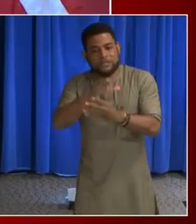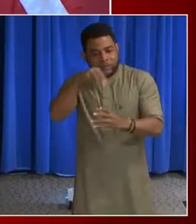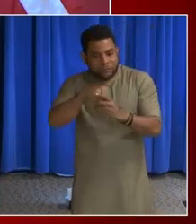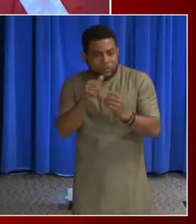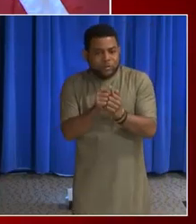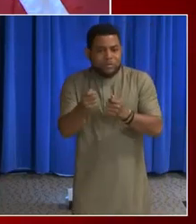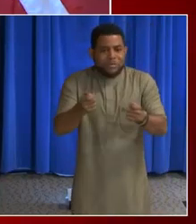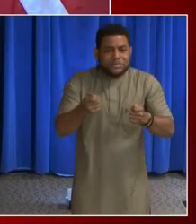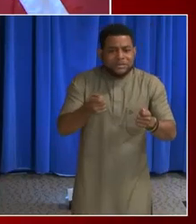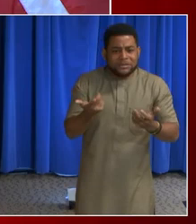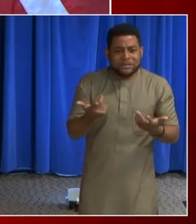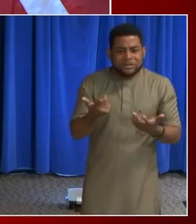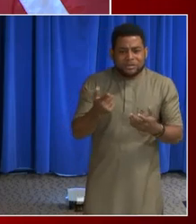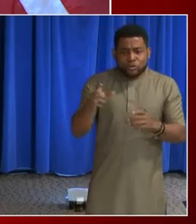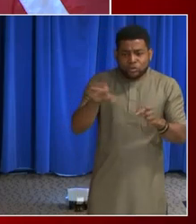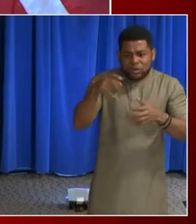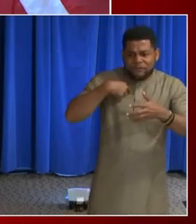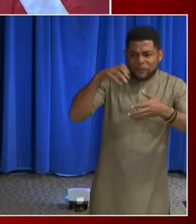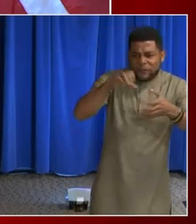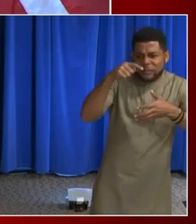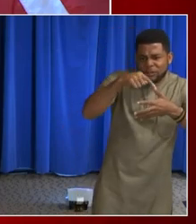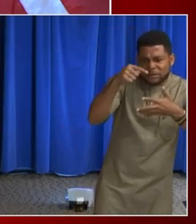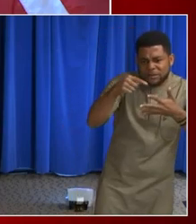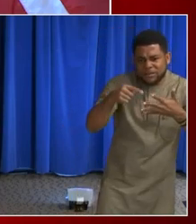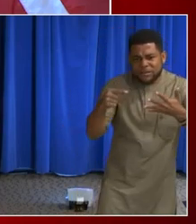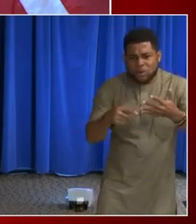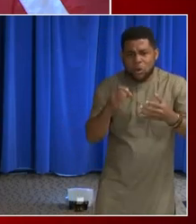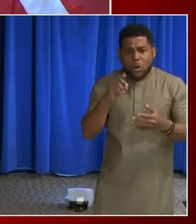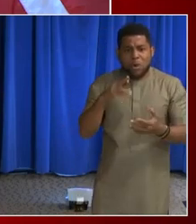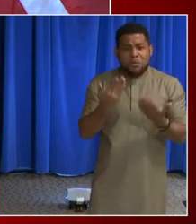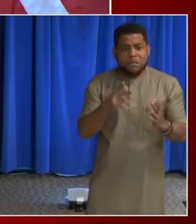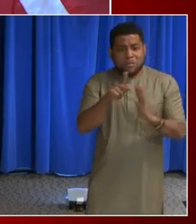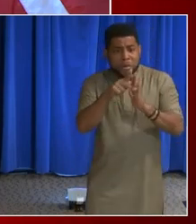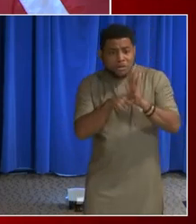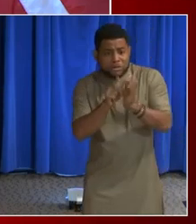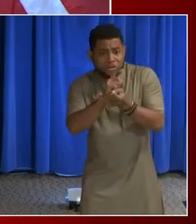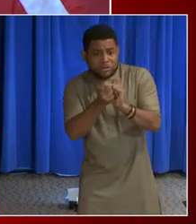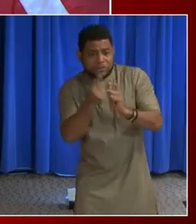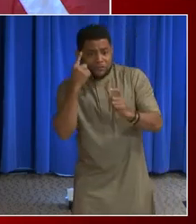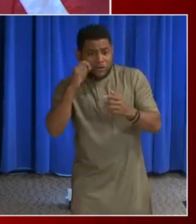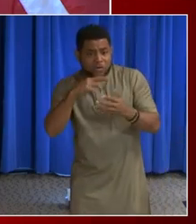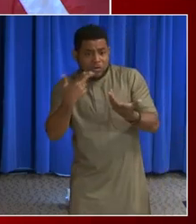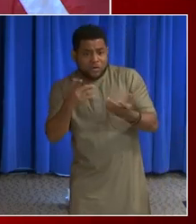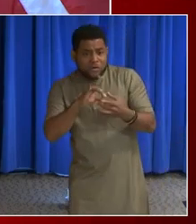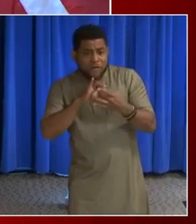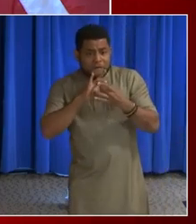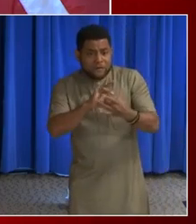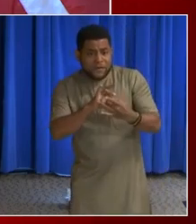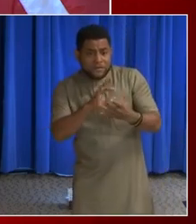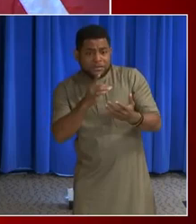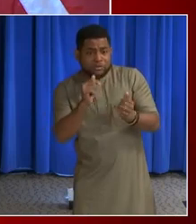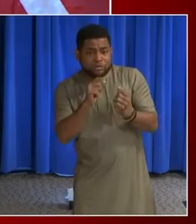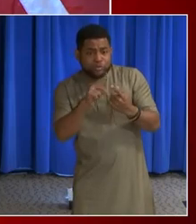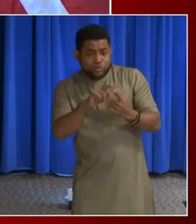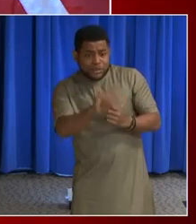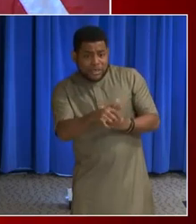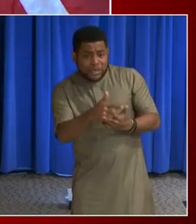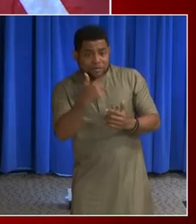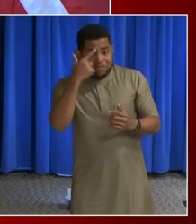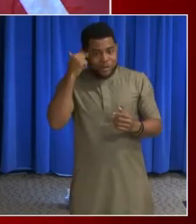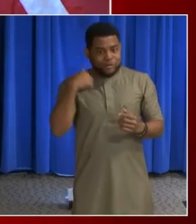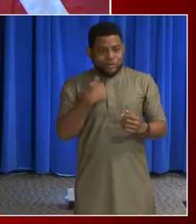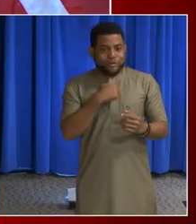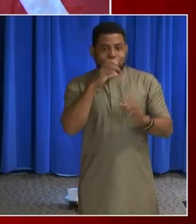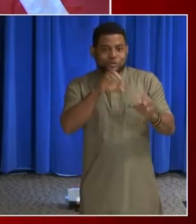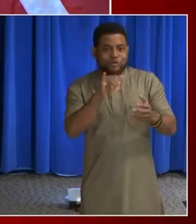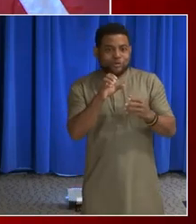should they have done this or should they have done that? Or is there a policy change as a result of this because we shouldn't have done that? And those answers right now, I don't have